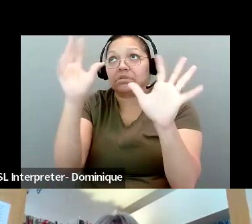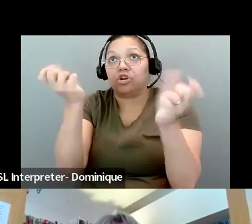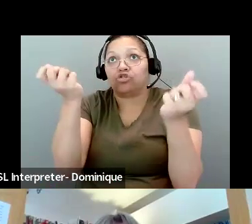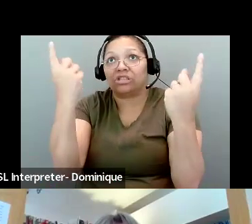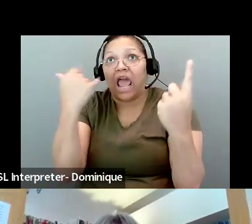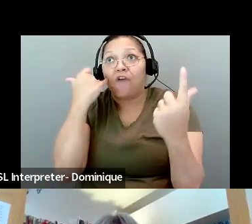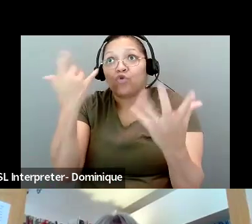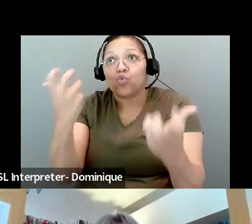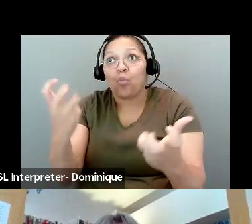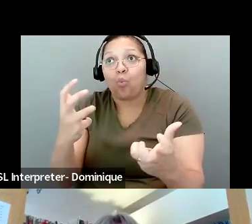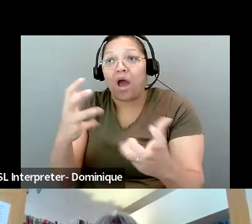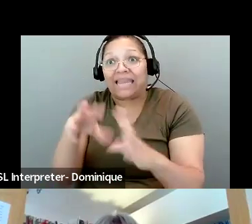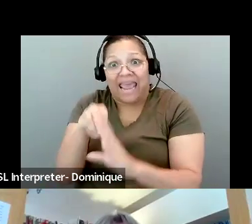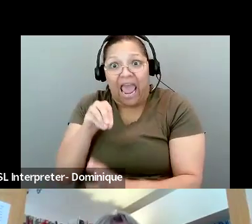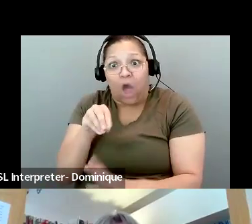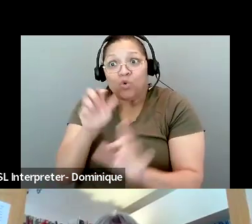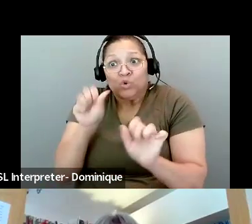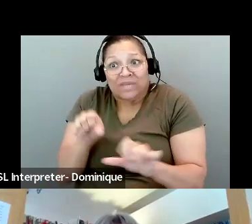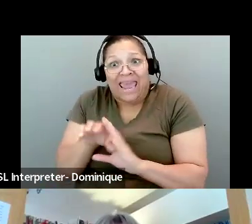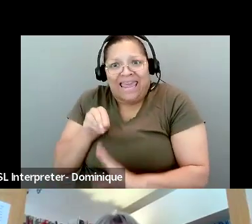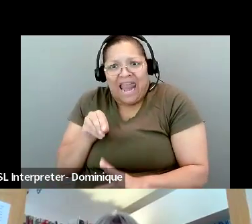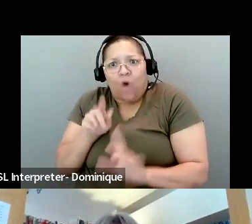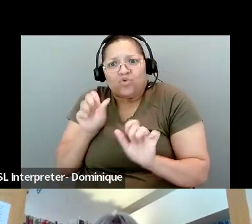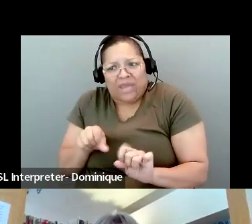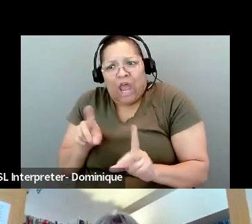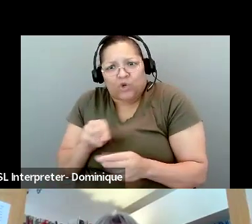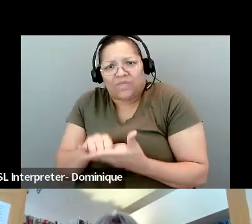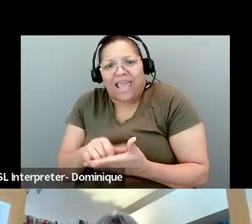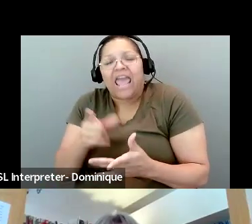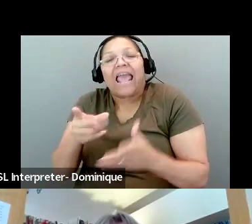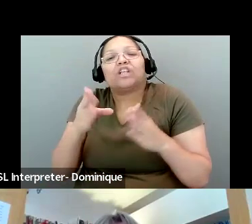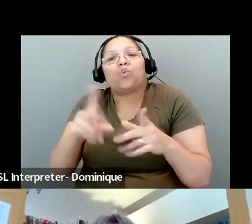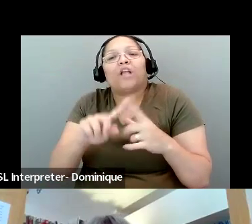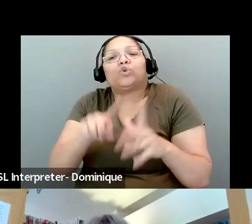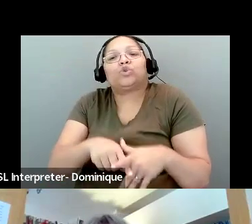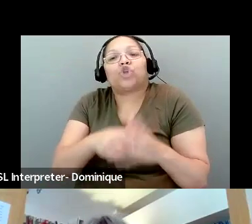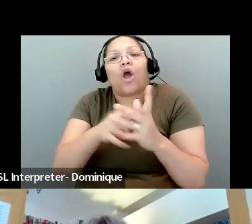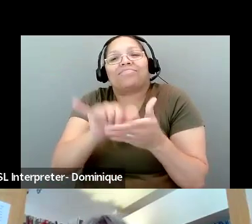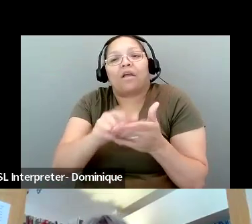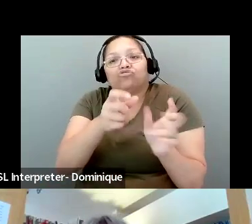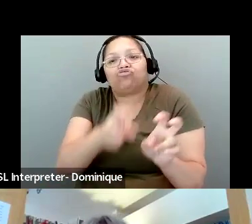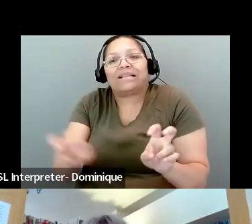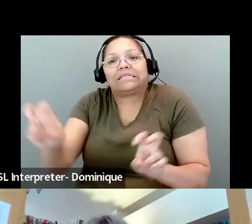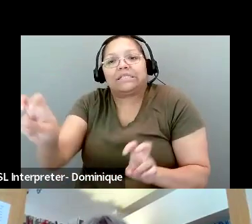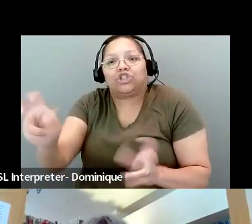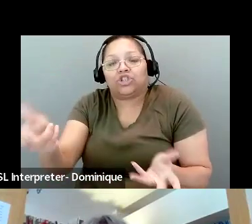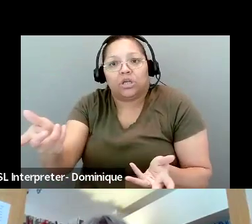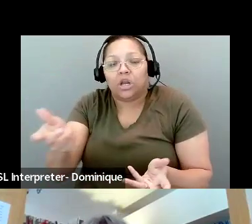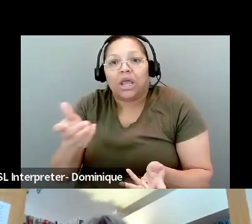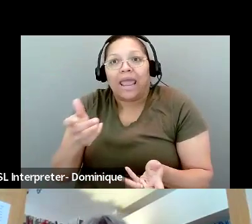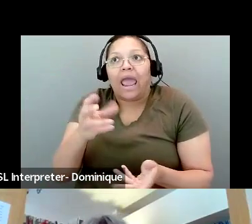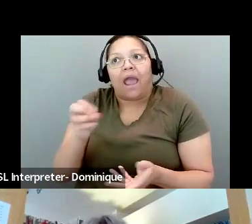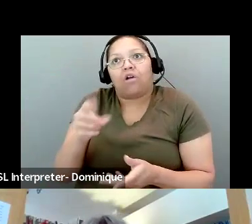out, can get out, do all that, you know. So it's a way to start that transition process, but it also